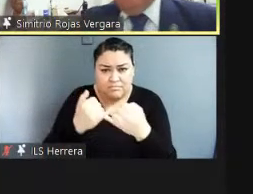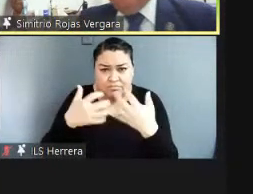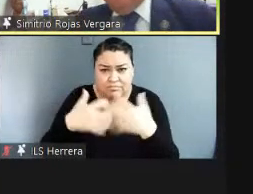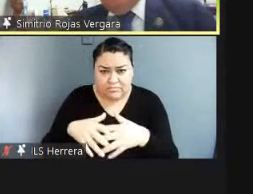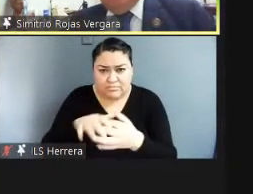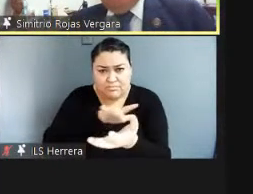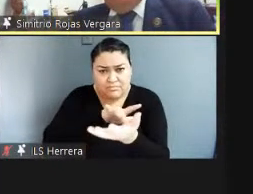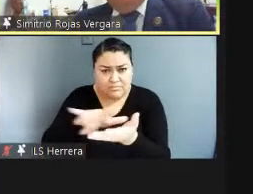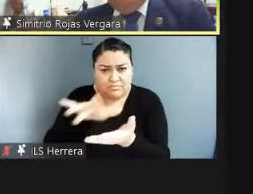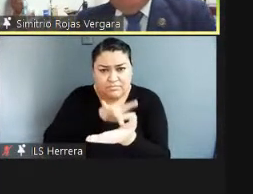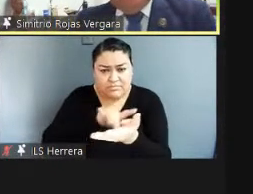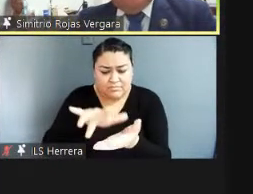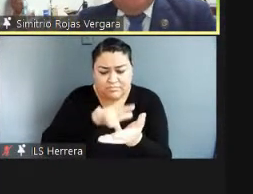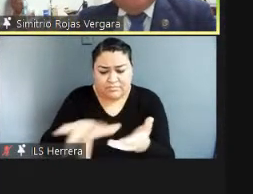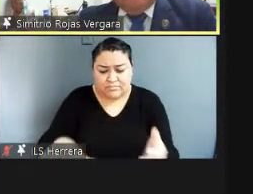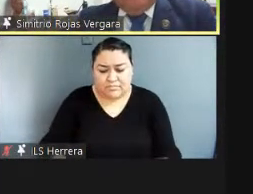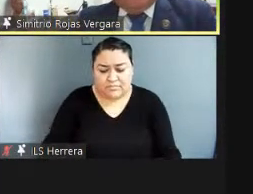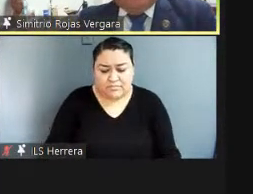practice settings.